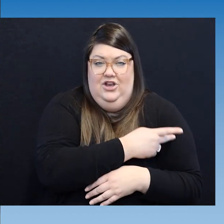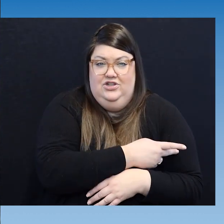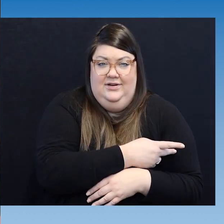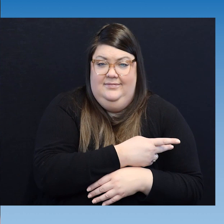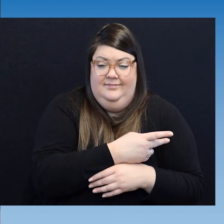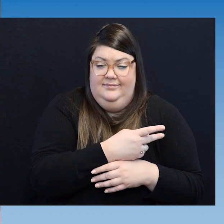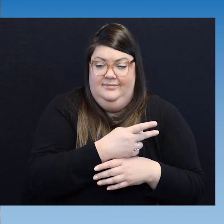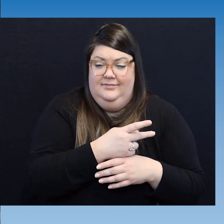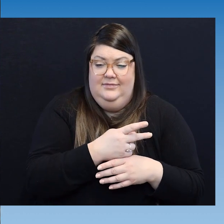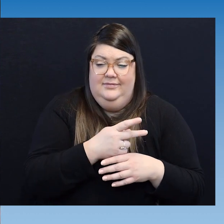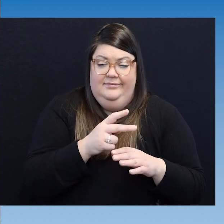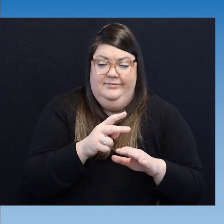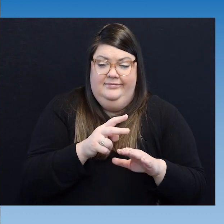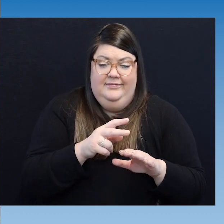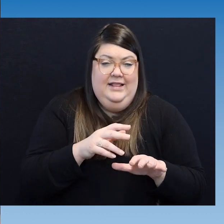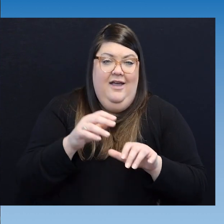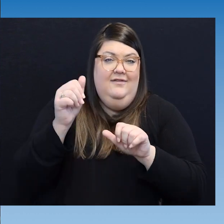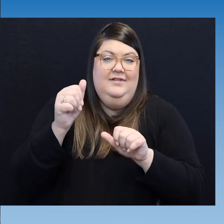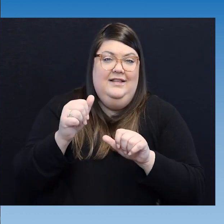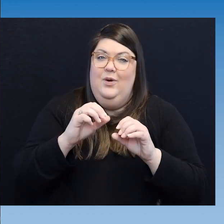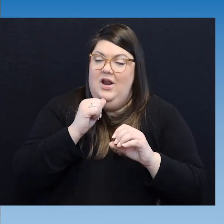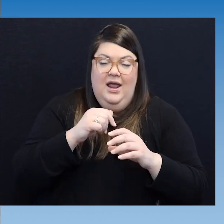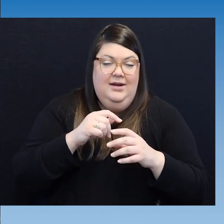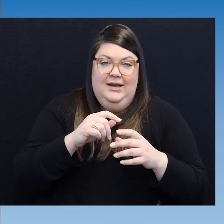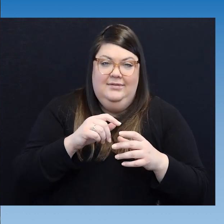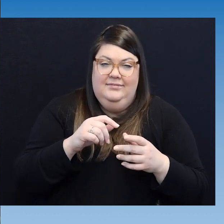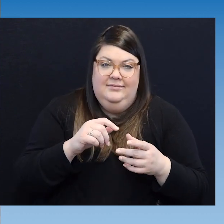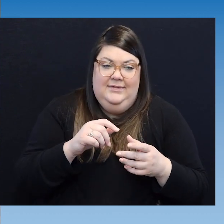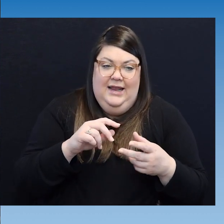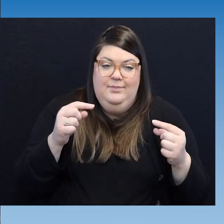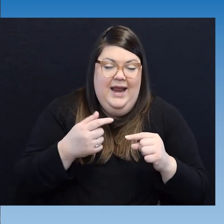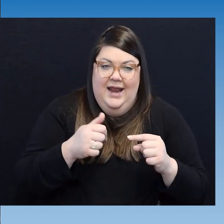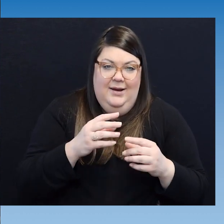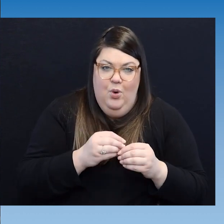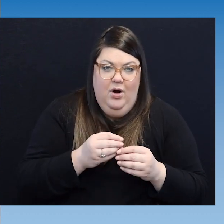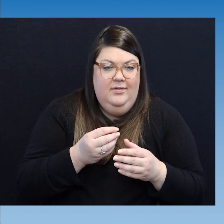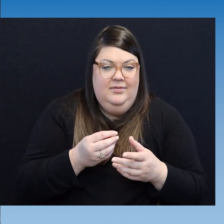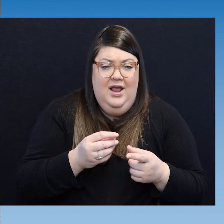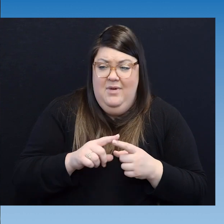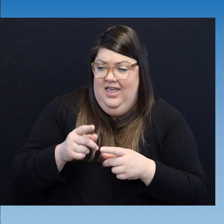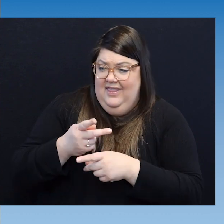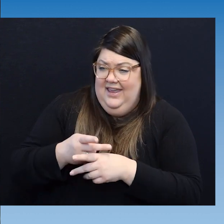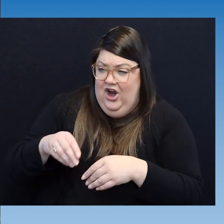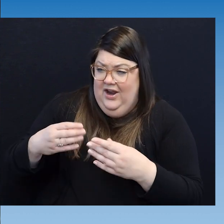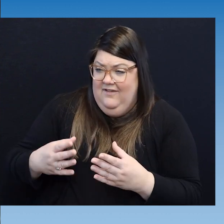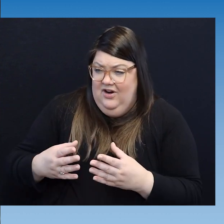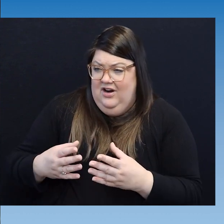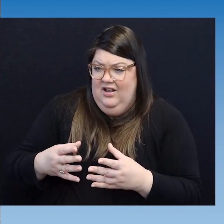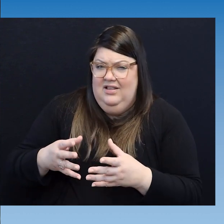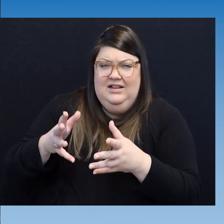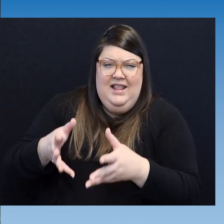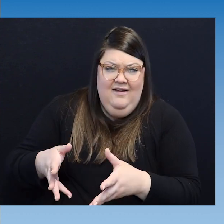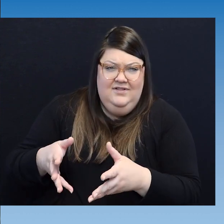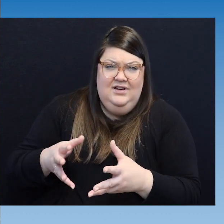went to, you know, was better. They were not in pain anymore. I never knew that about the caregiver. I